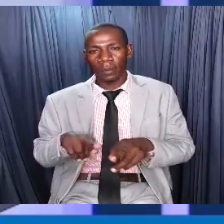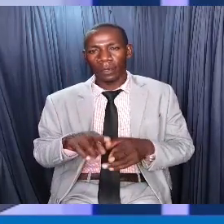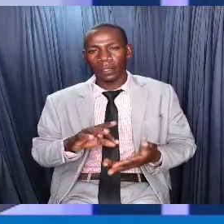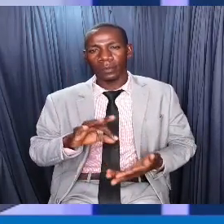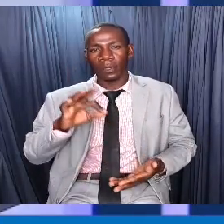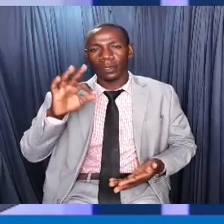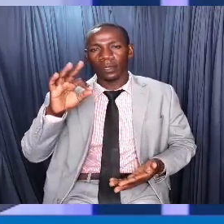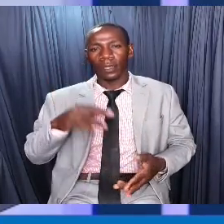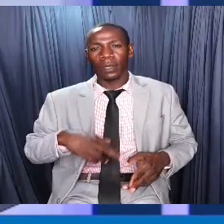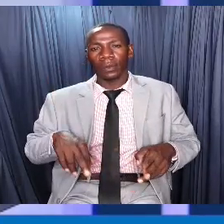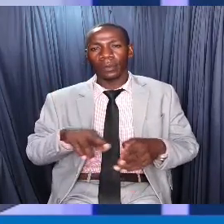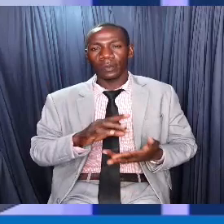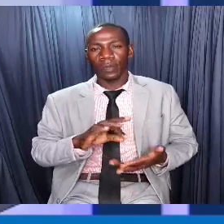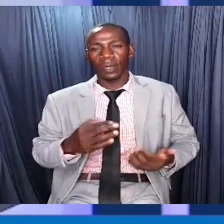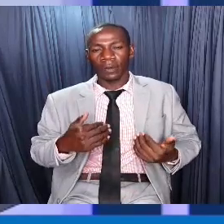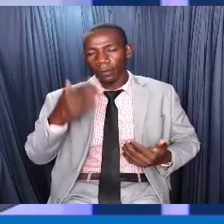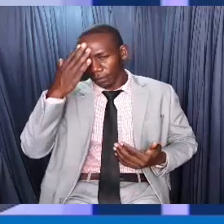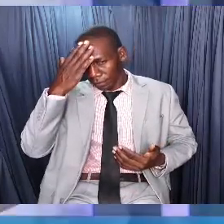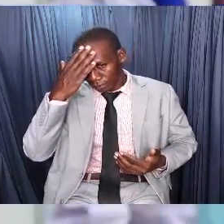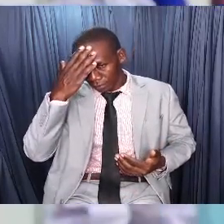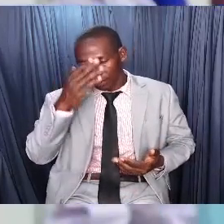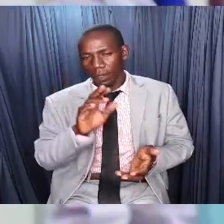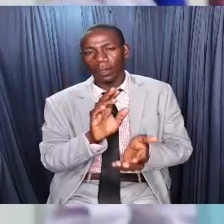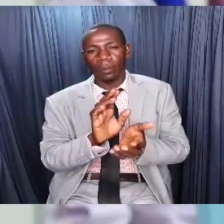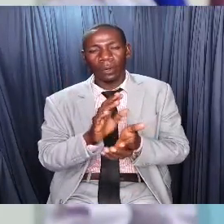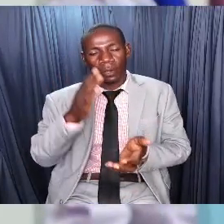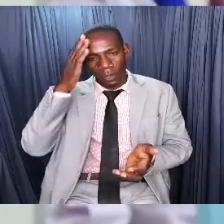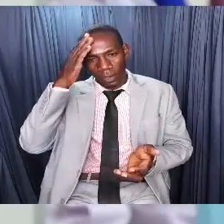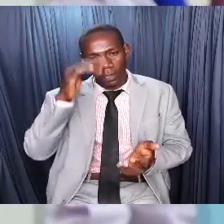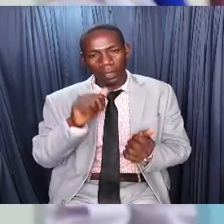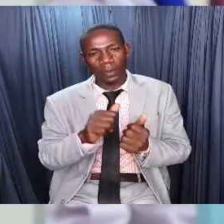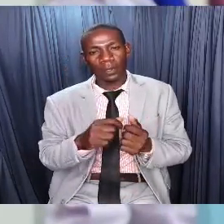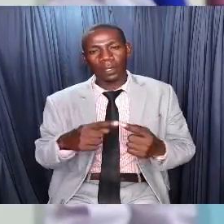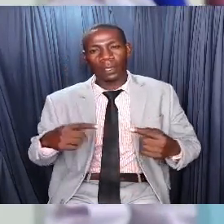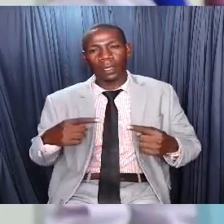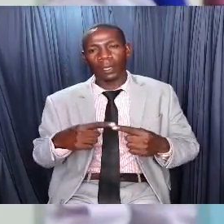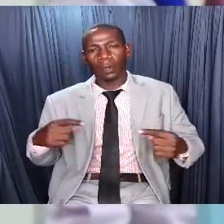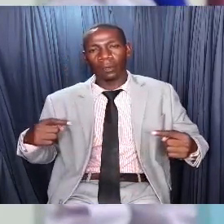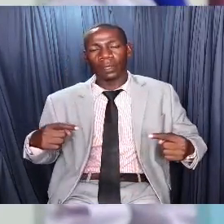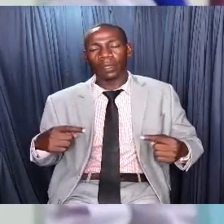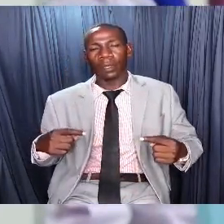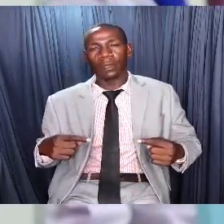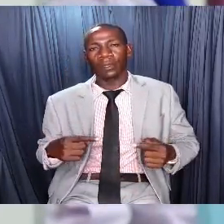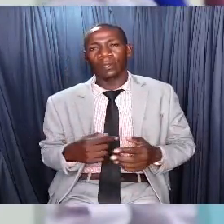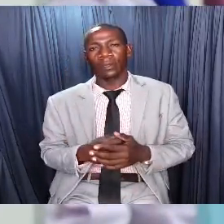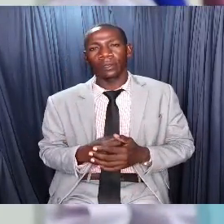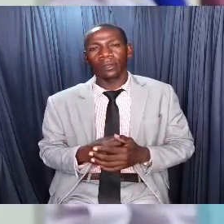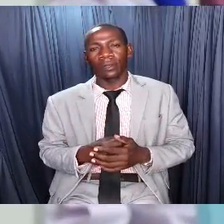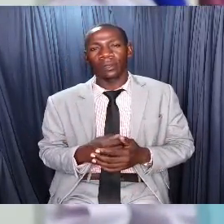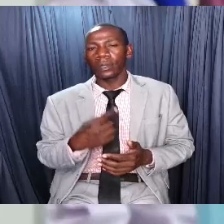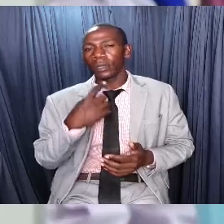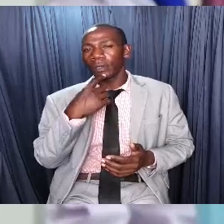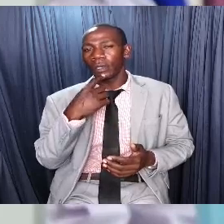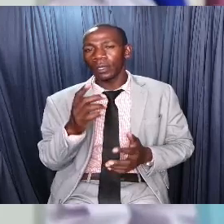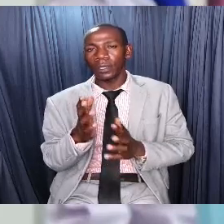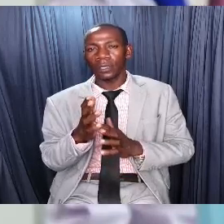and give him roho the spirit. Ya toba inakunyenyekea. Spirit of repentance hata has humility. Paul alijulikana kama adui mkubwa. Paul was known as a very great enemy. Paka wakamwambia huyo